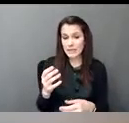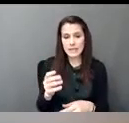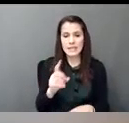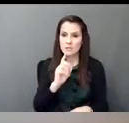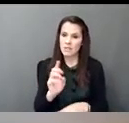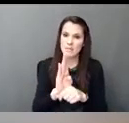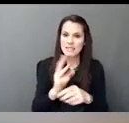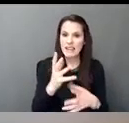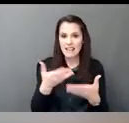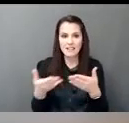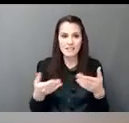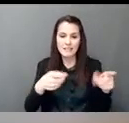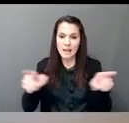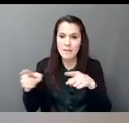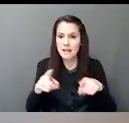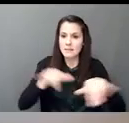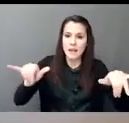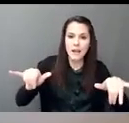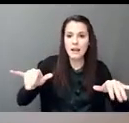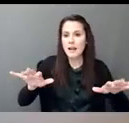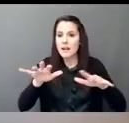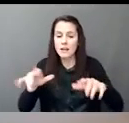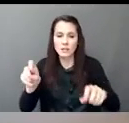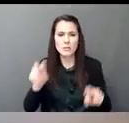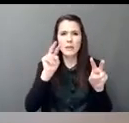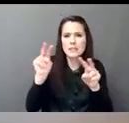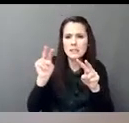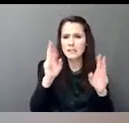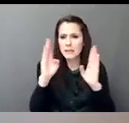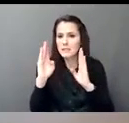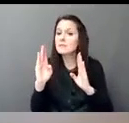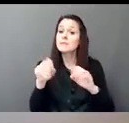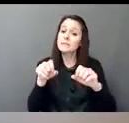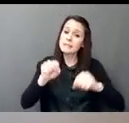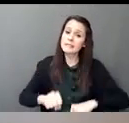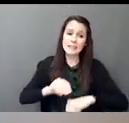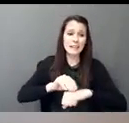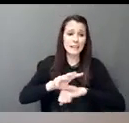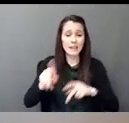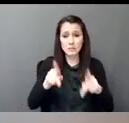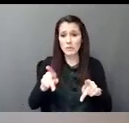of things? You have to pay attention to that because that can affect people that have